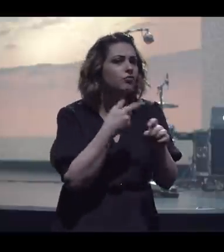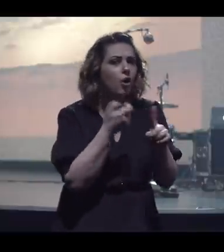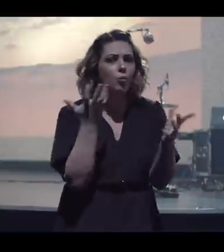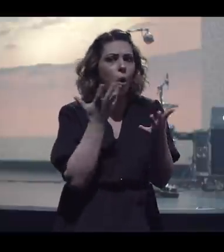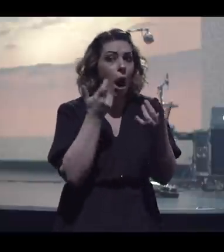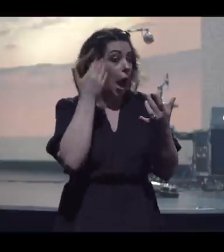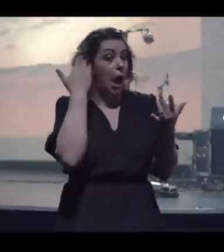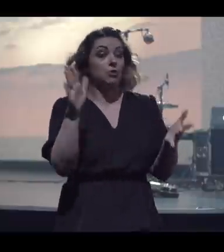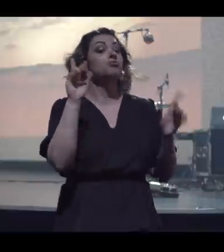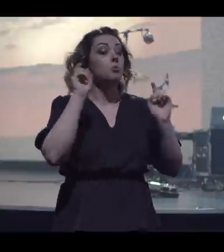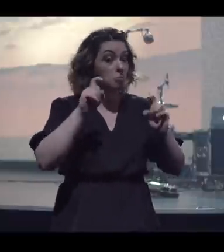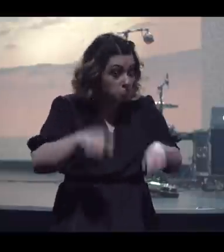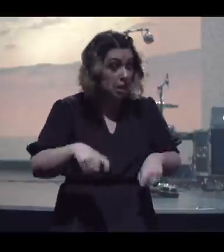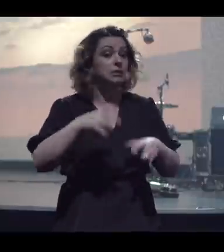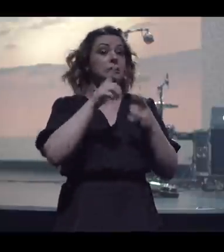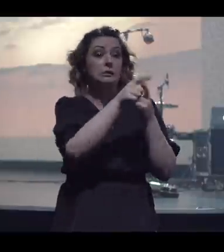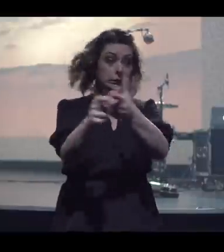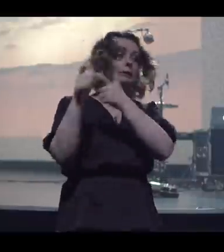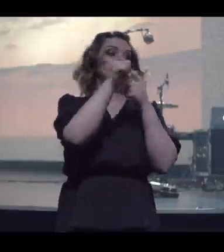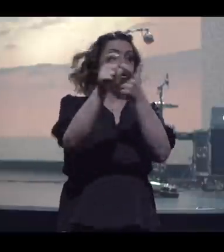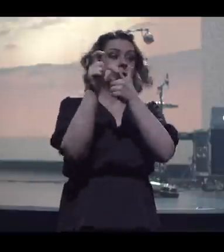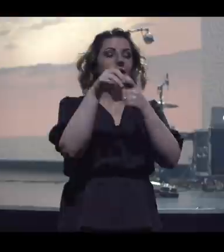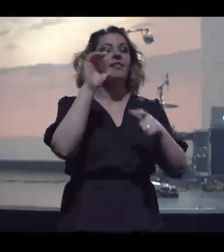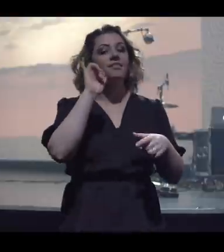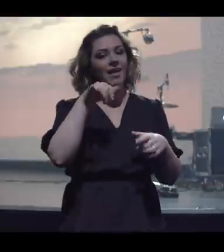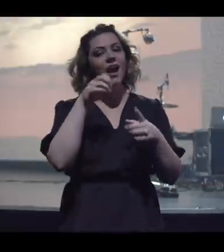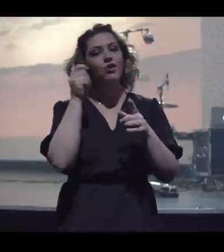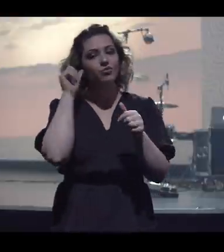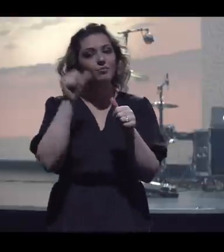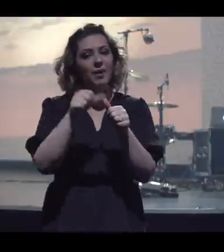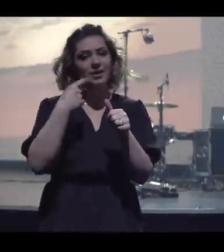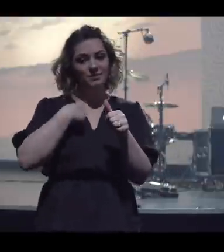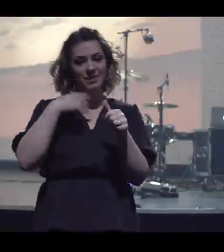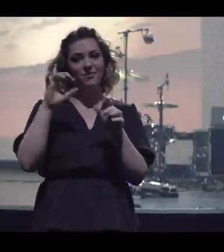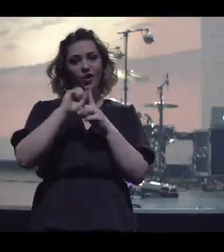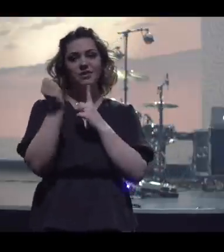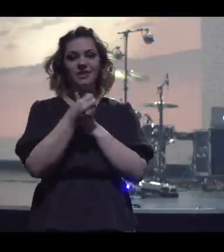death. That reminds me of our society all last year.